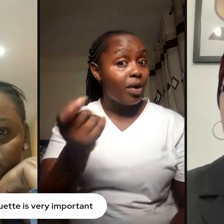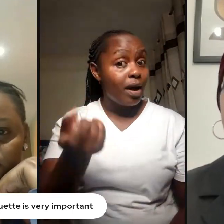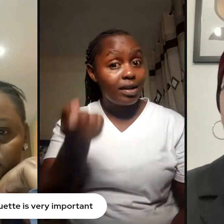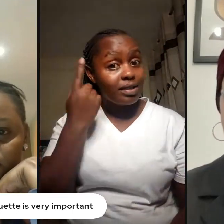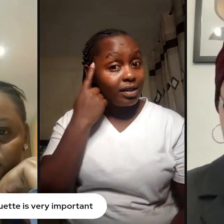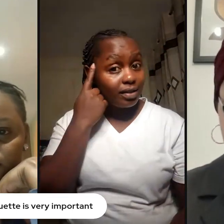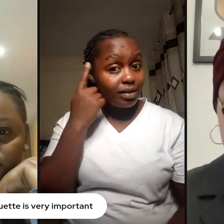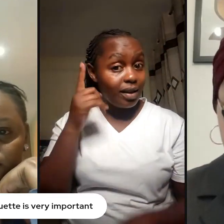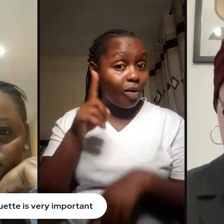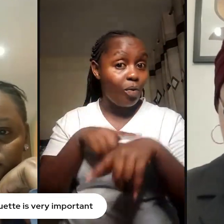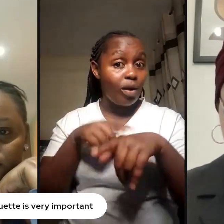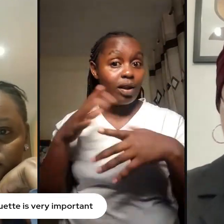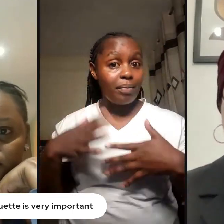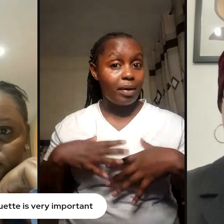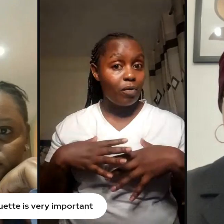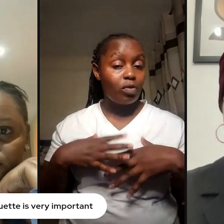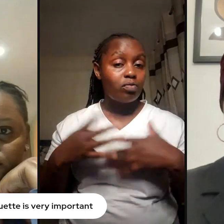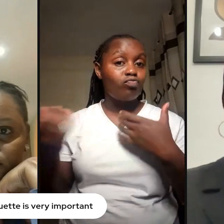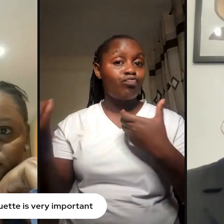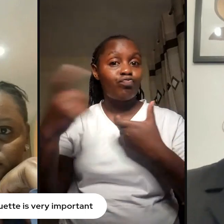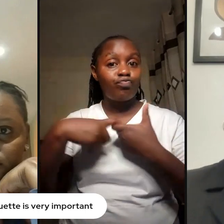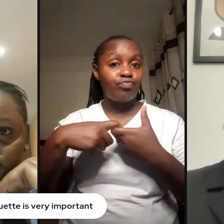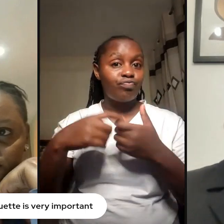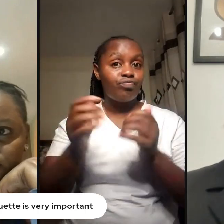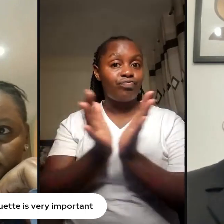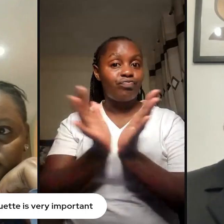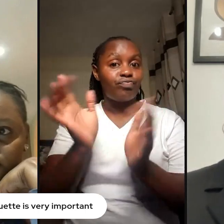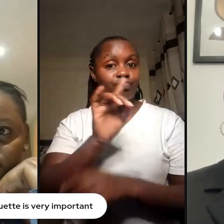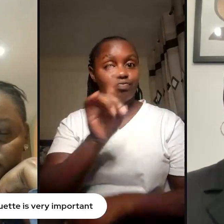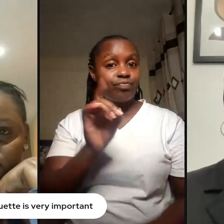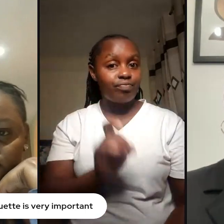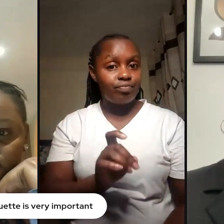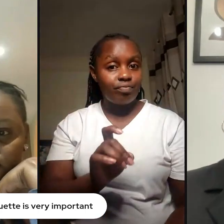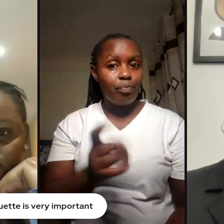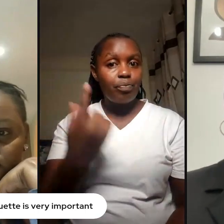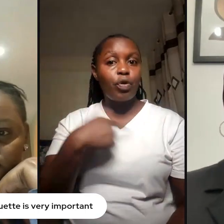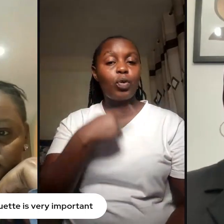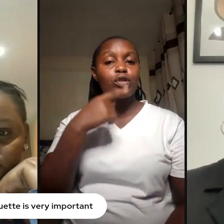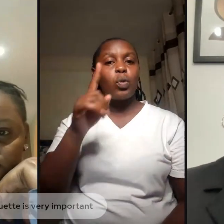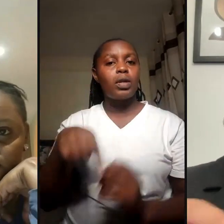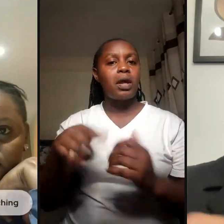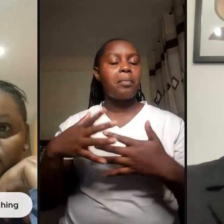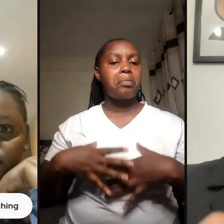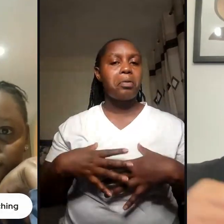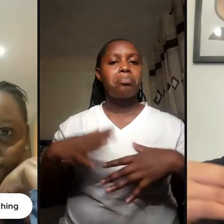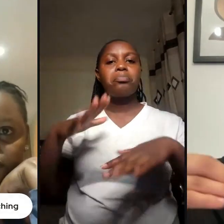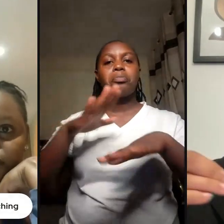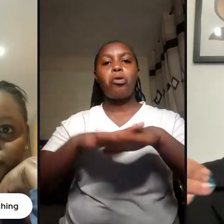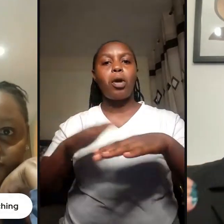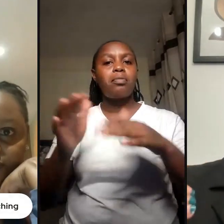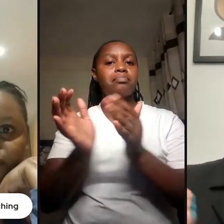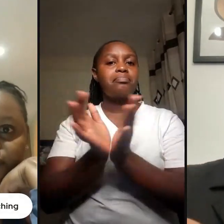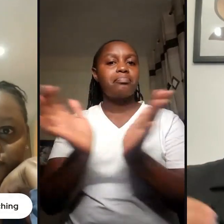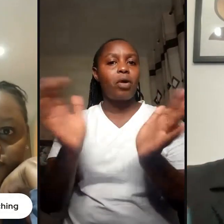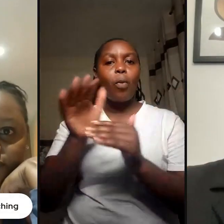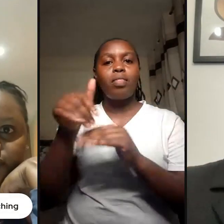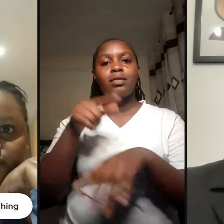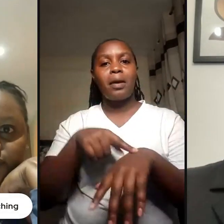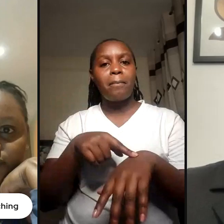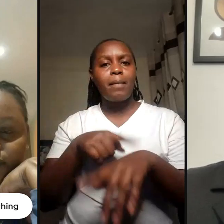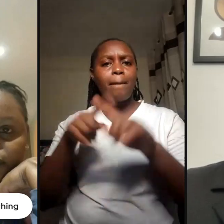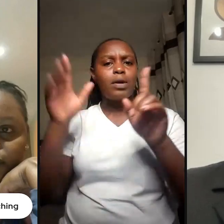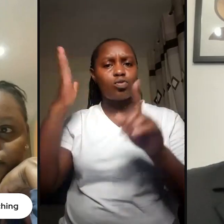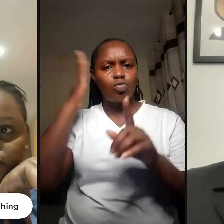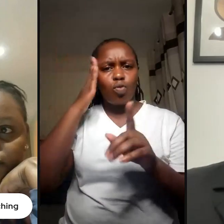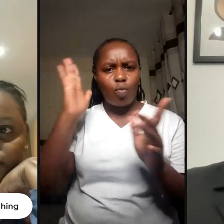people are on your social media platform? We usually say people are on social media all the time, but do you know you can build a